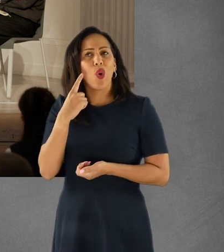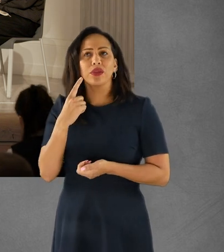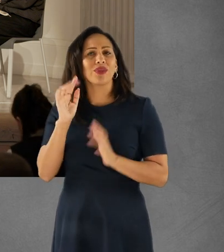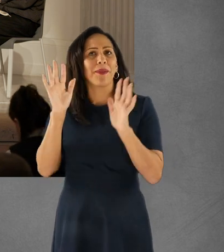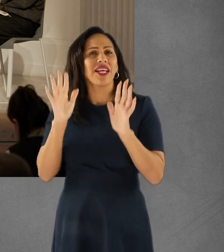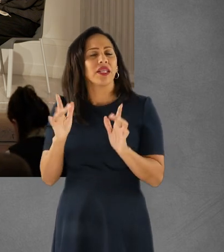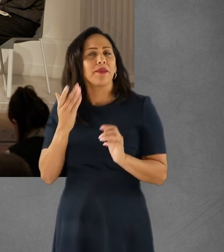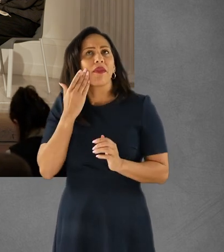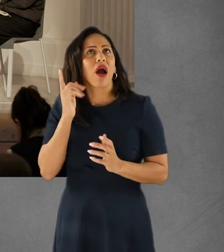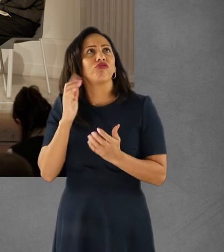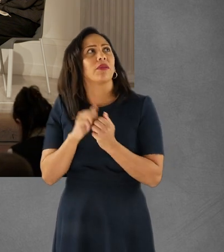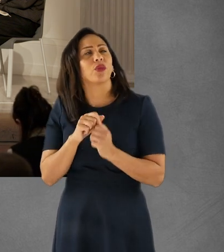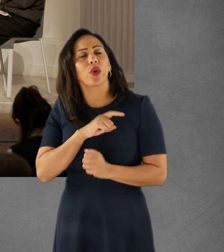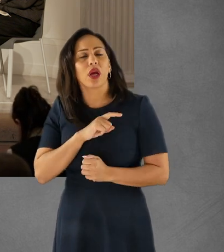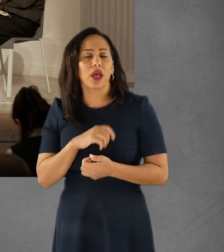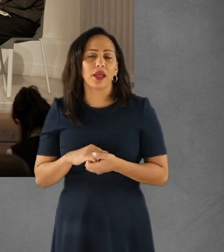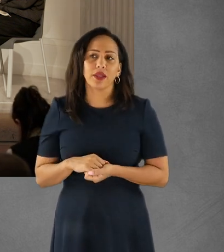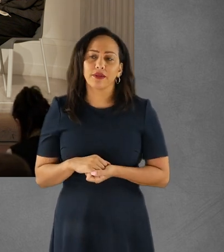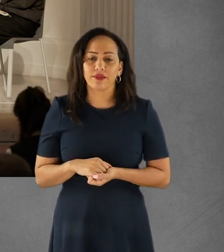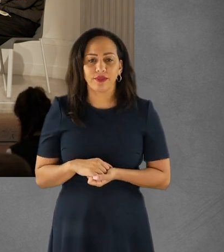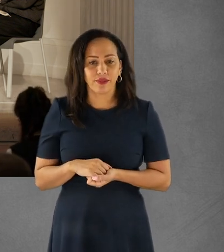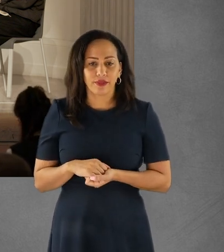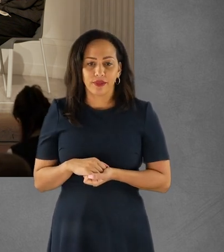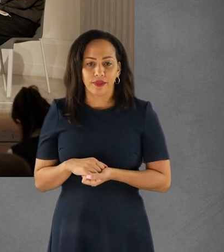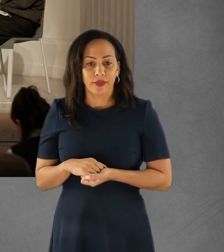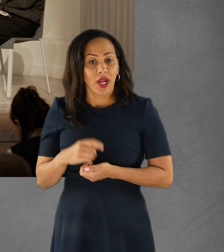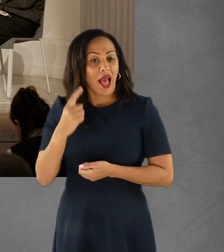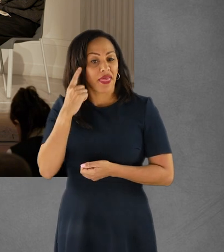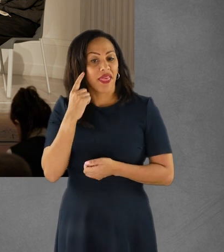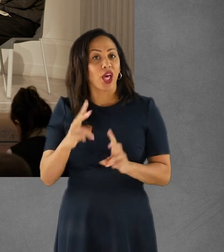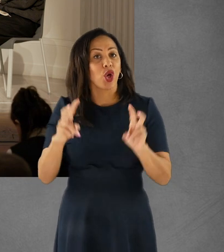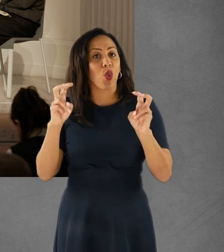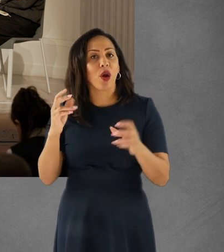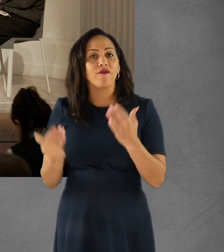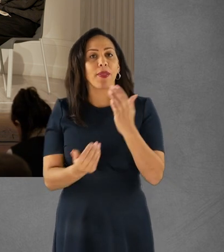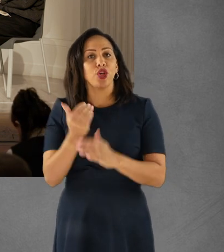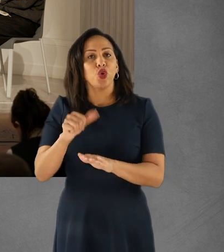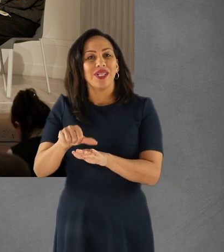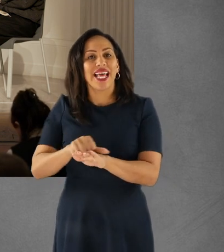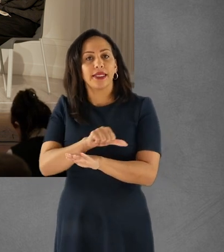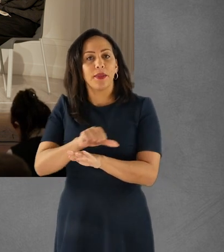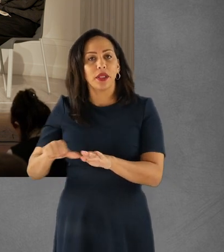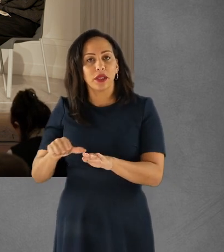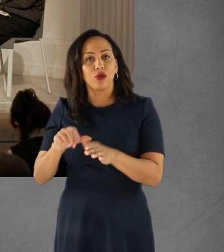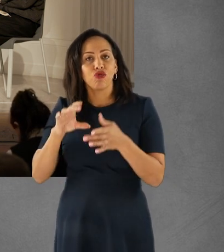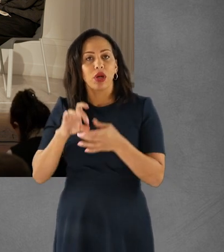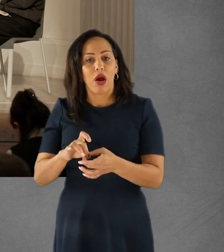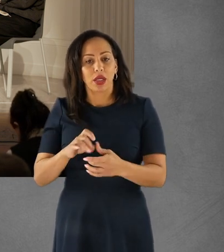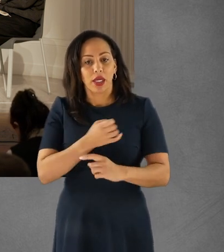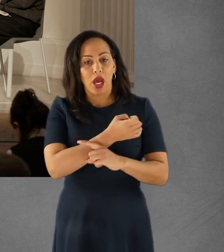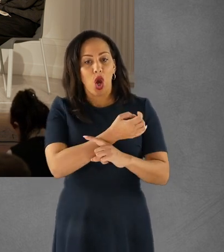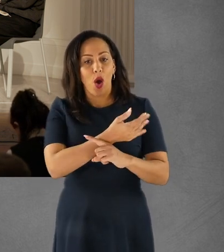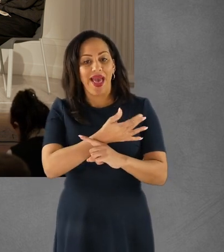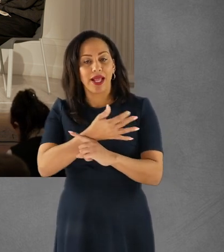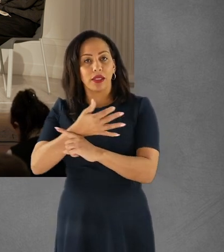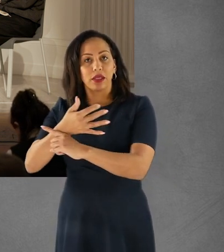it Heavens? I just remember going, yeah, this is amazing, but I don't remember why. I think it was from possibly a quote